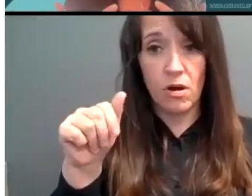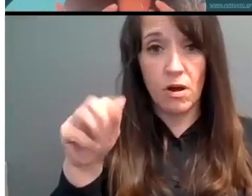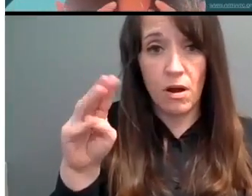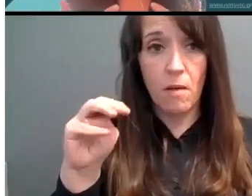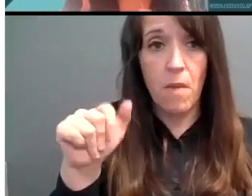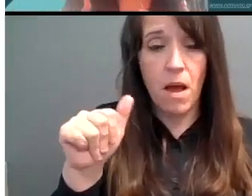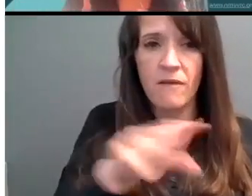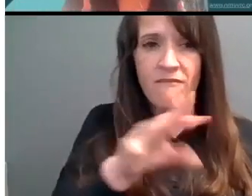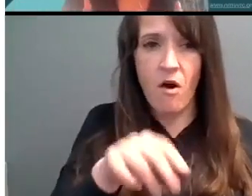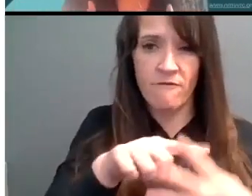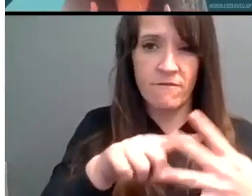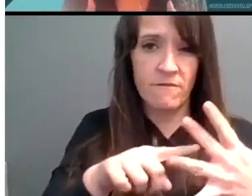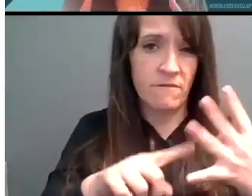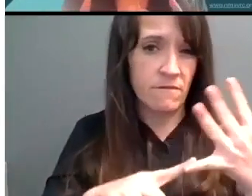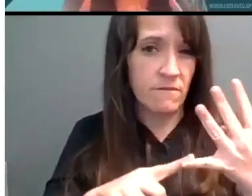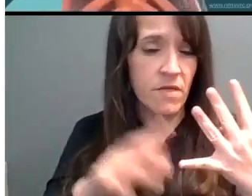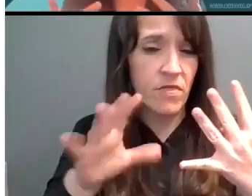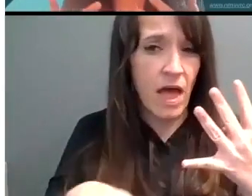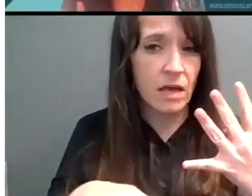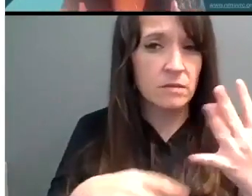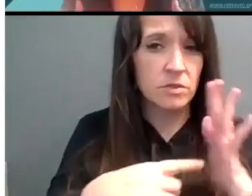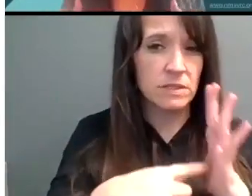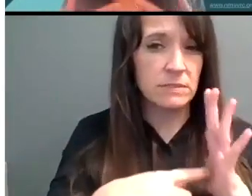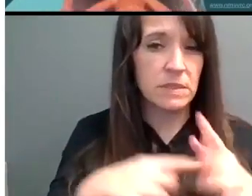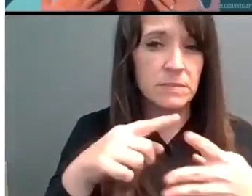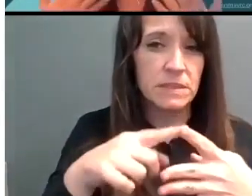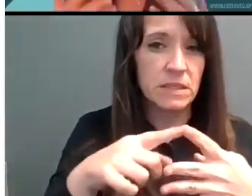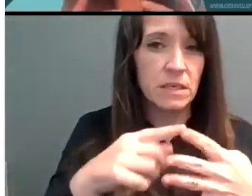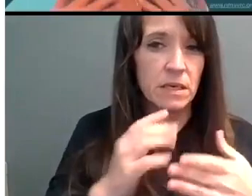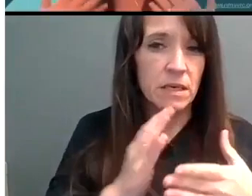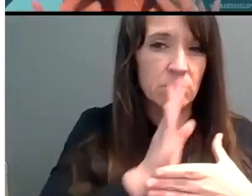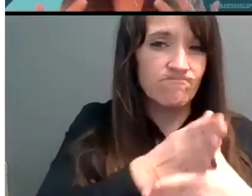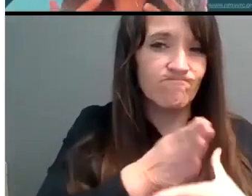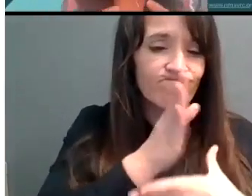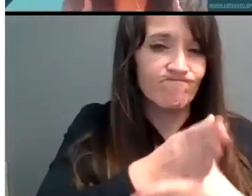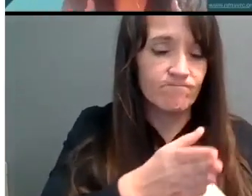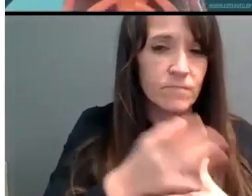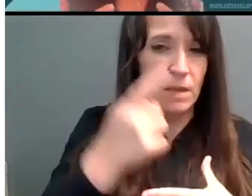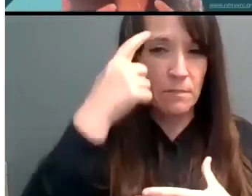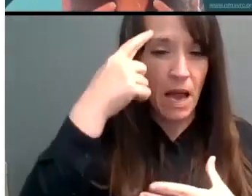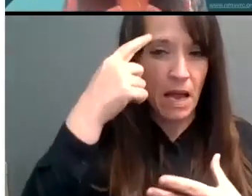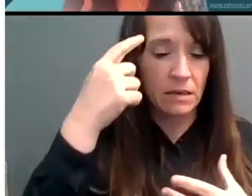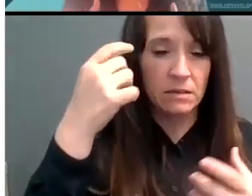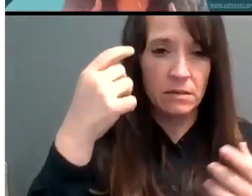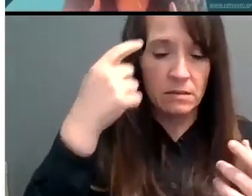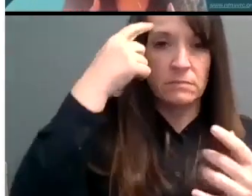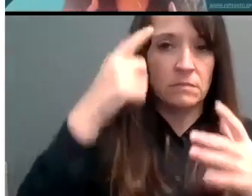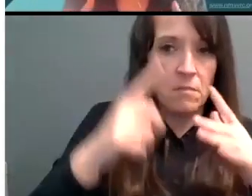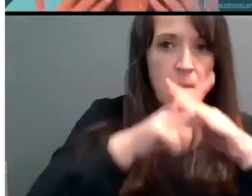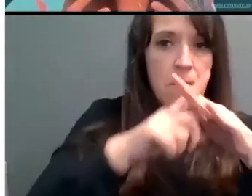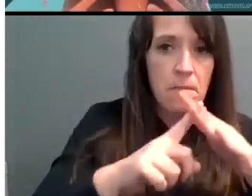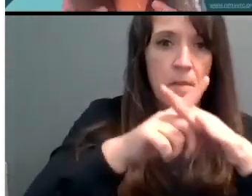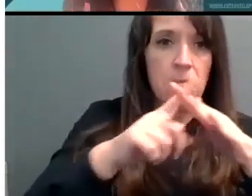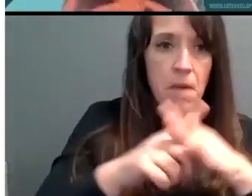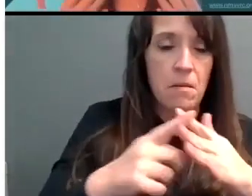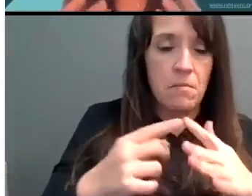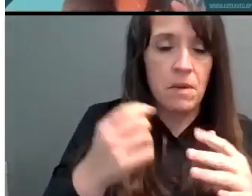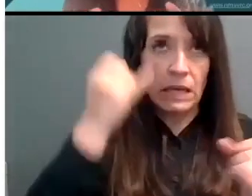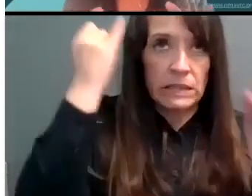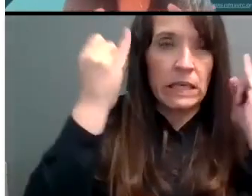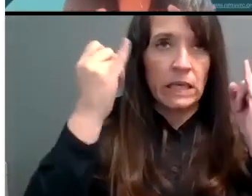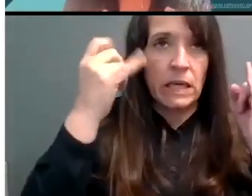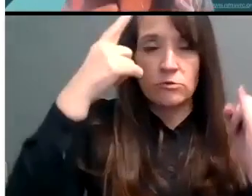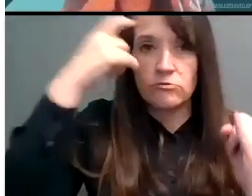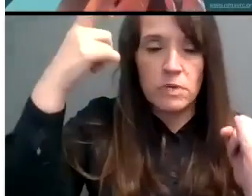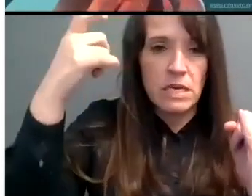that someone may experience. These include intrusions like nightmares or images or reminders that bring on distress. It can